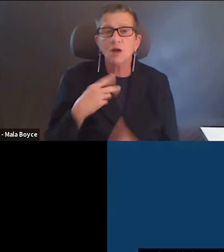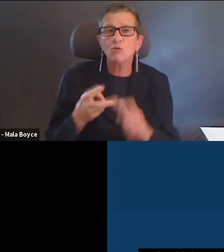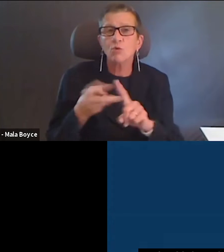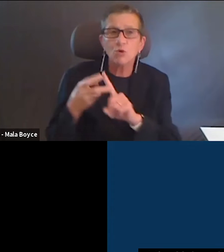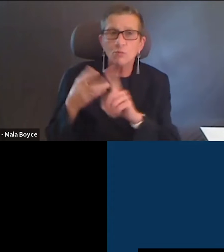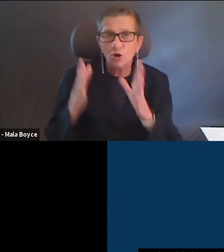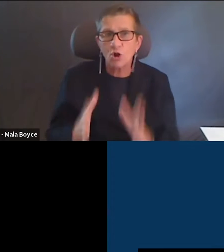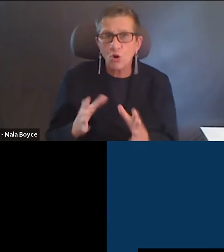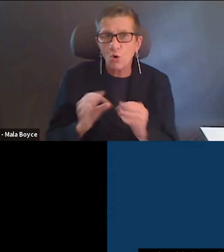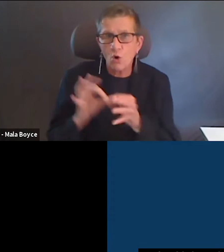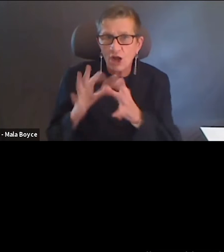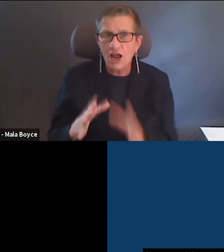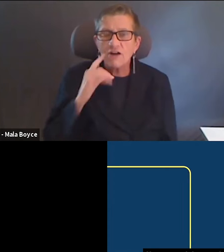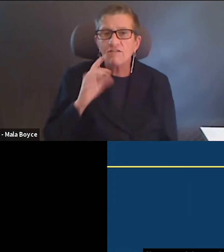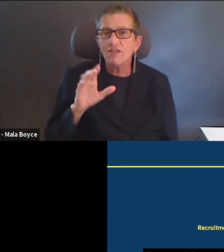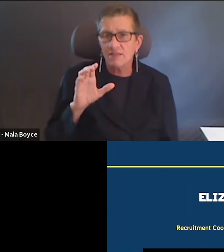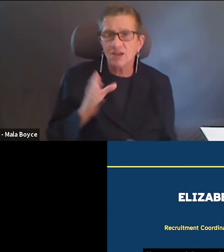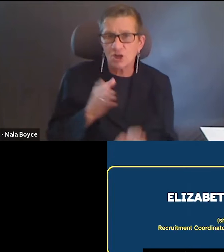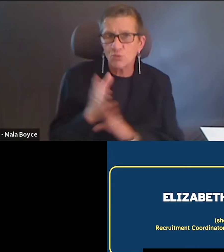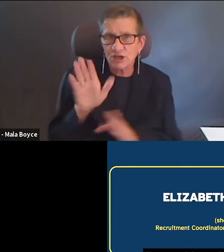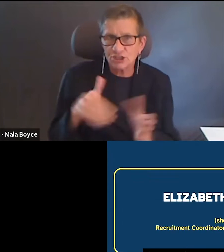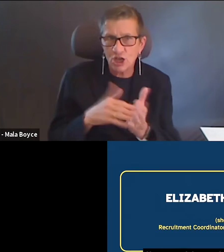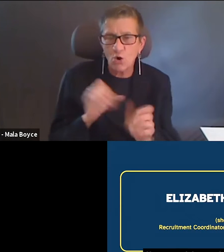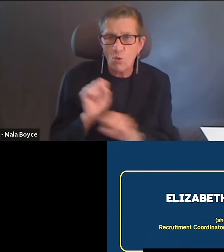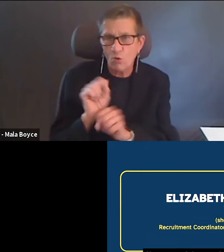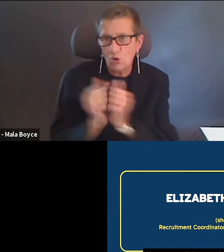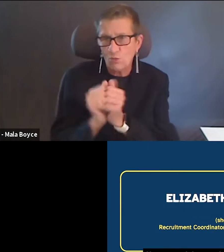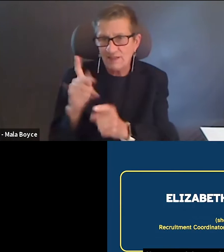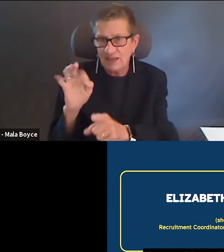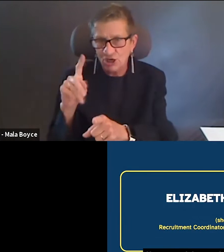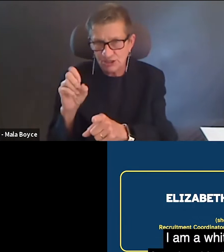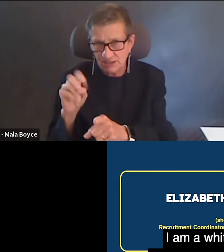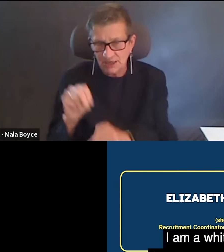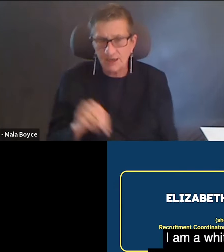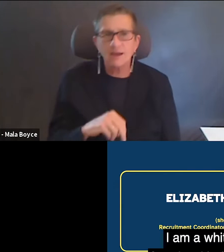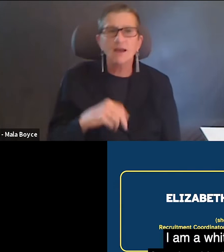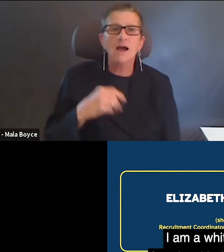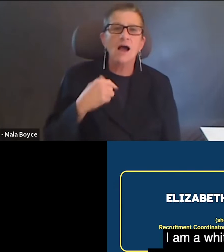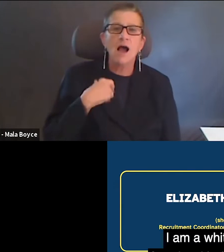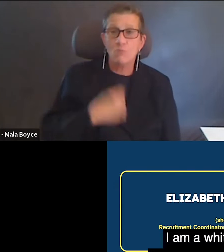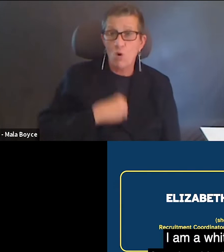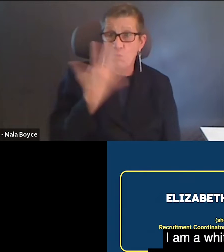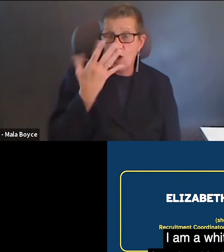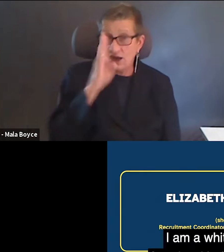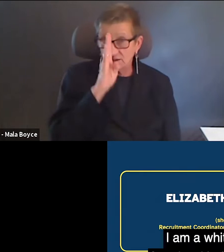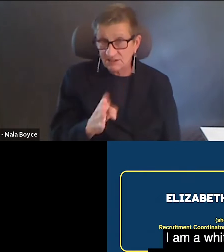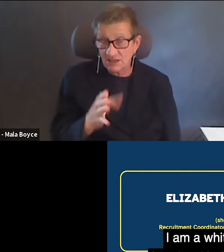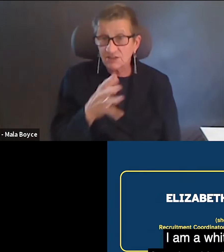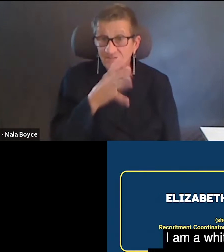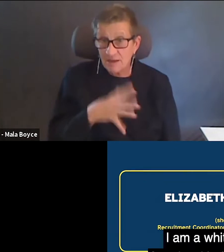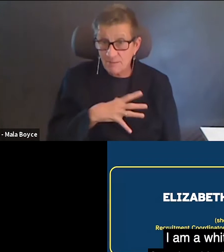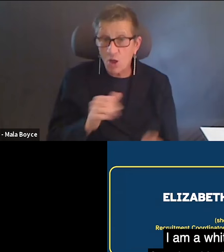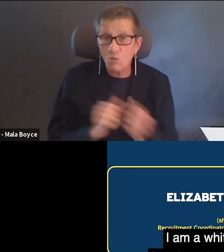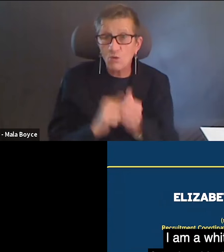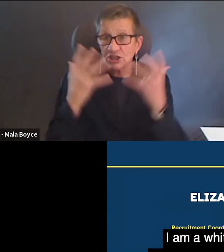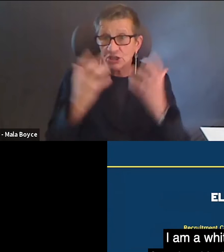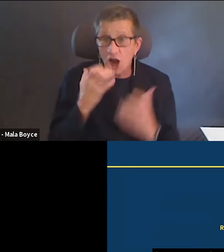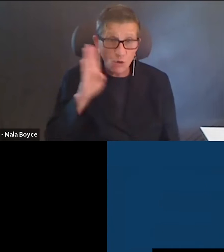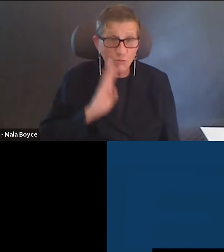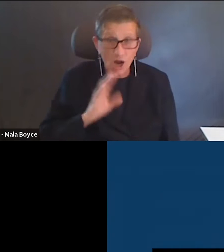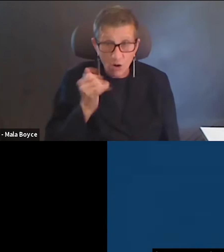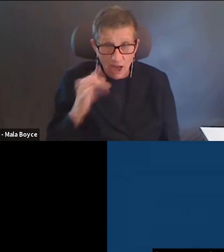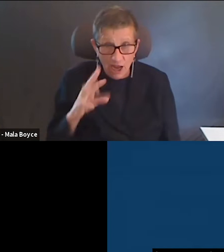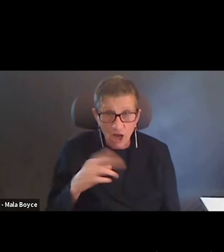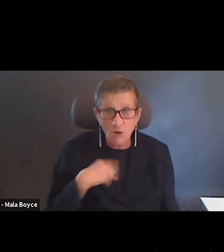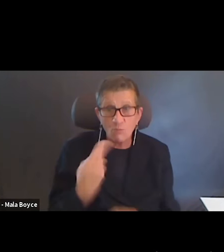at the University Career Center, working alongside Kirsten. I am a white cisgender female with dark brown hair. I